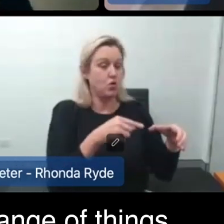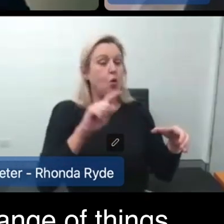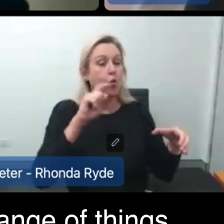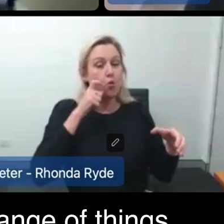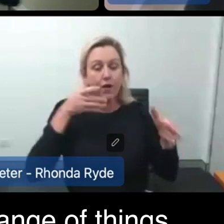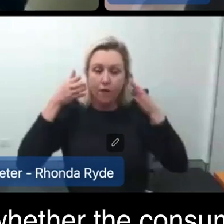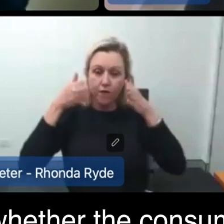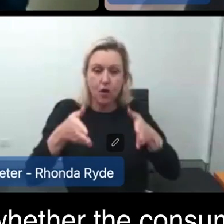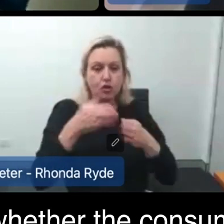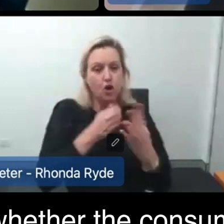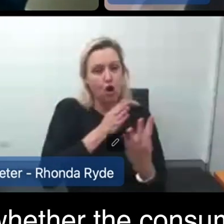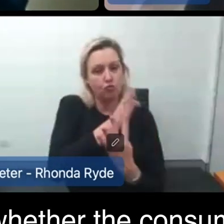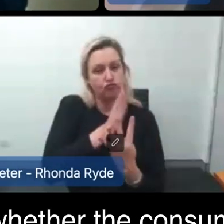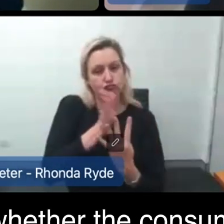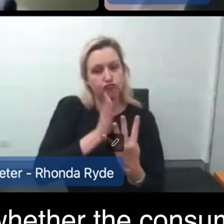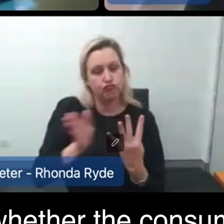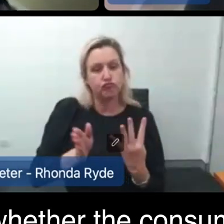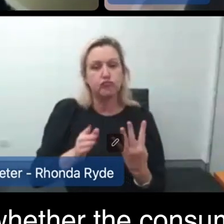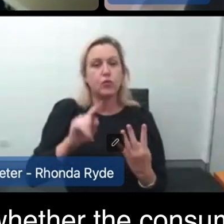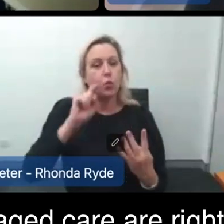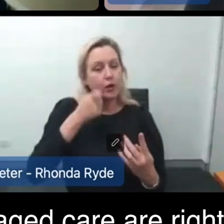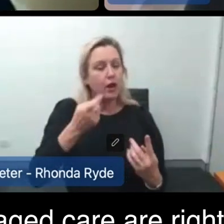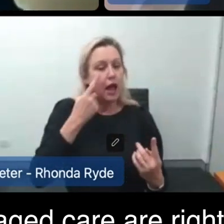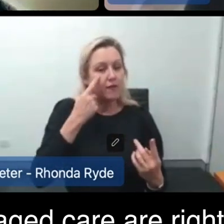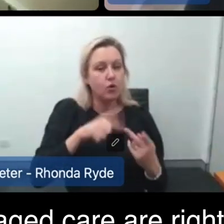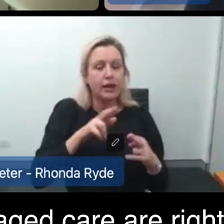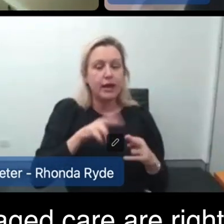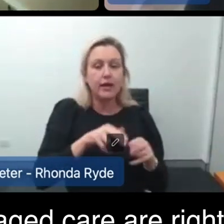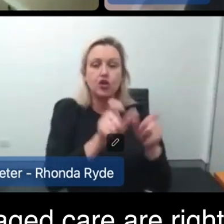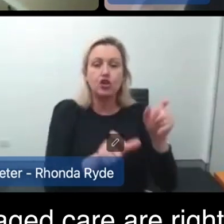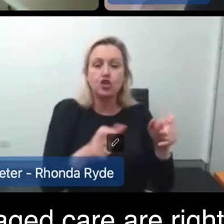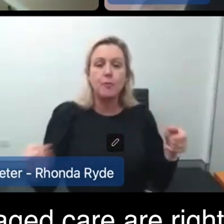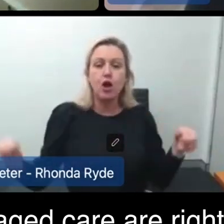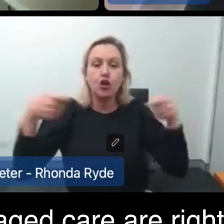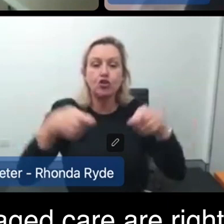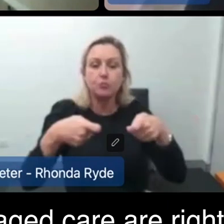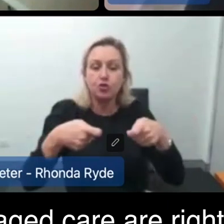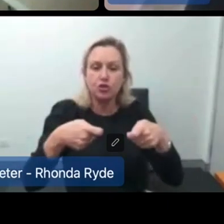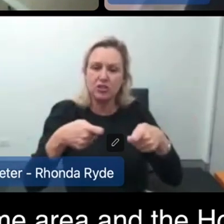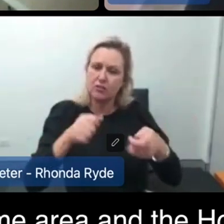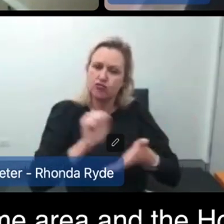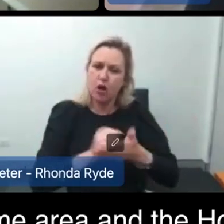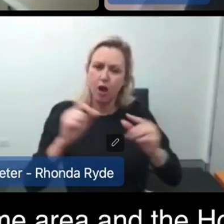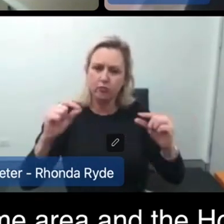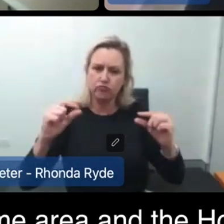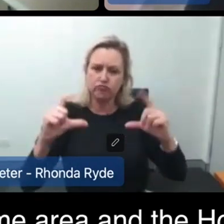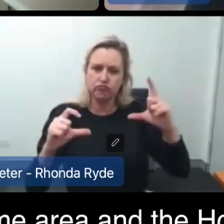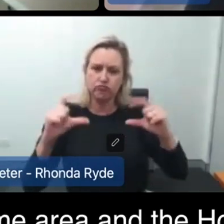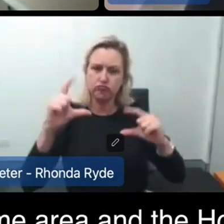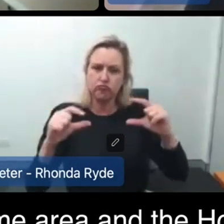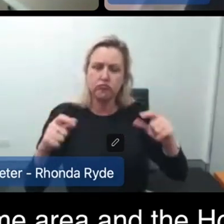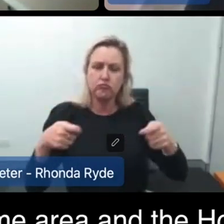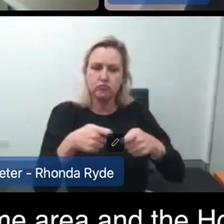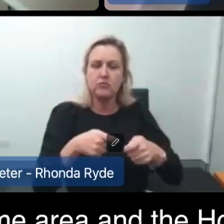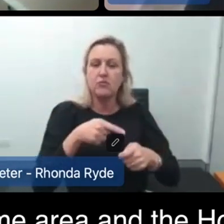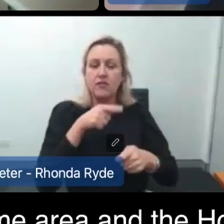on a range of things. I mean, it will include looking at whether the consumer contribution arrangements in aged care are right. I mean, that in the